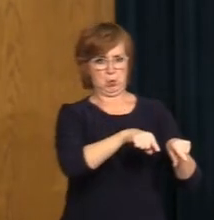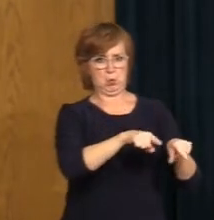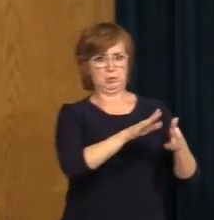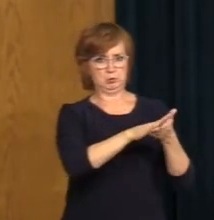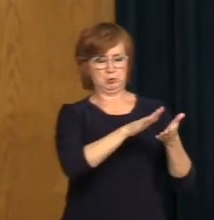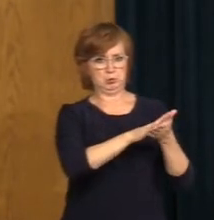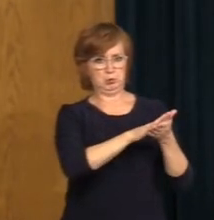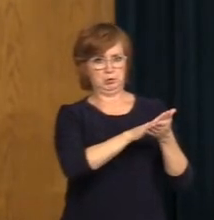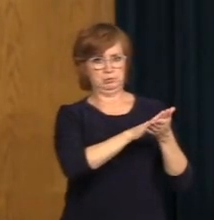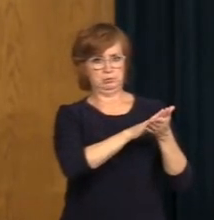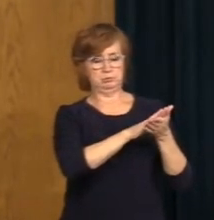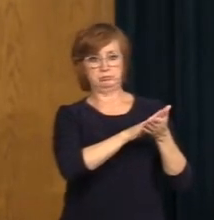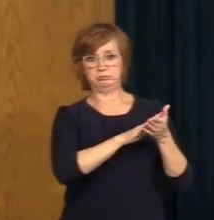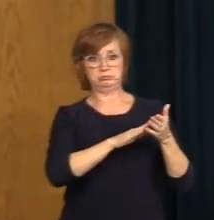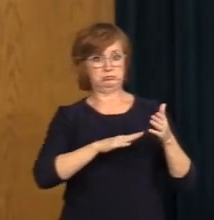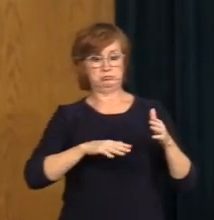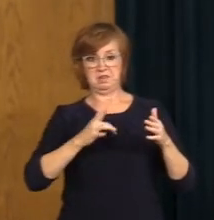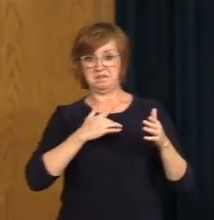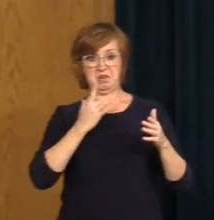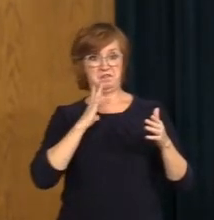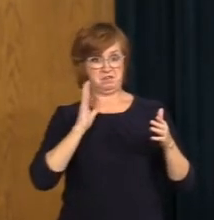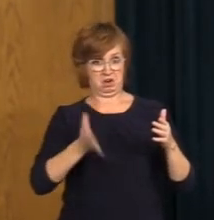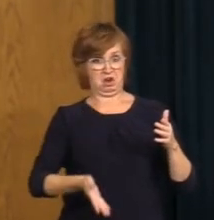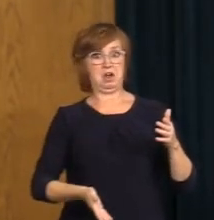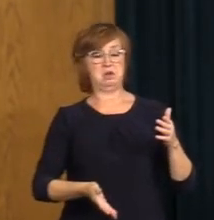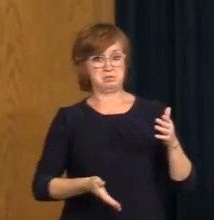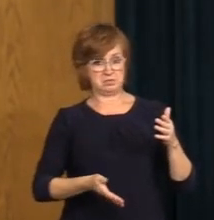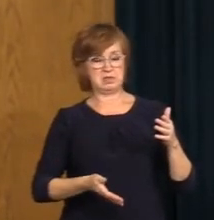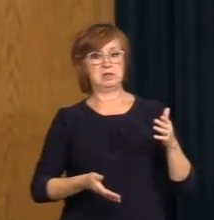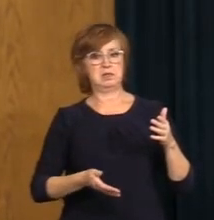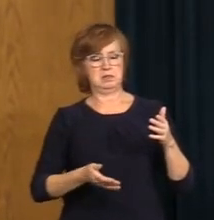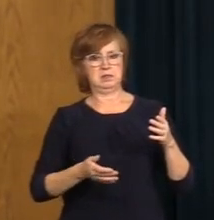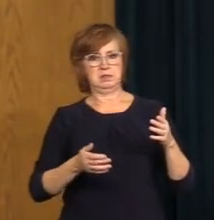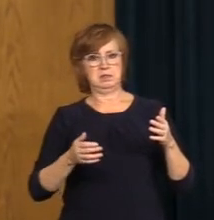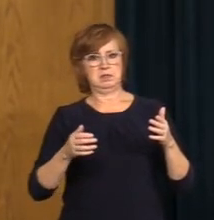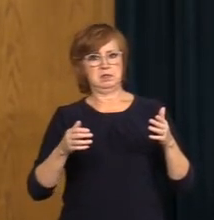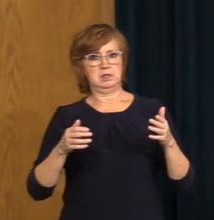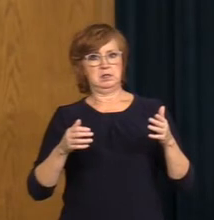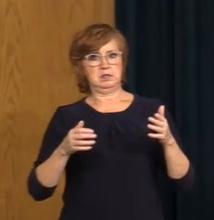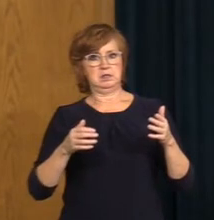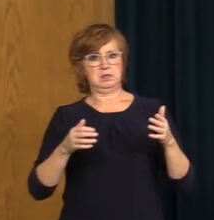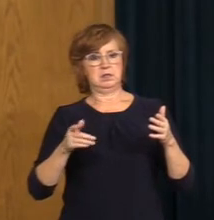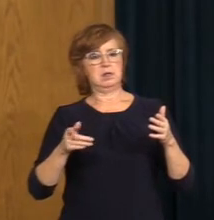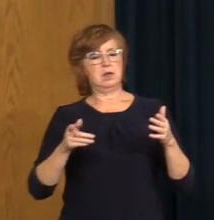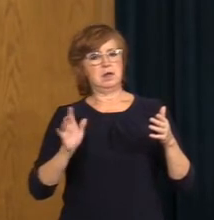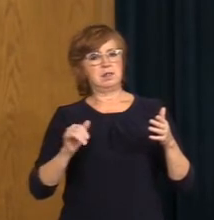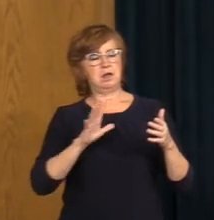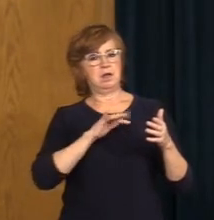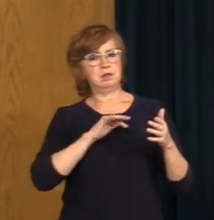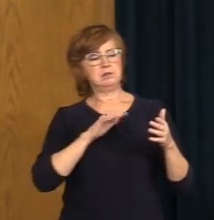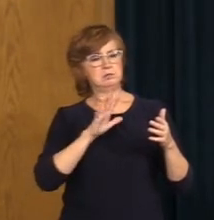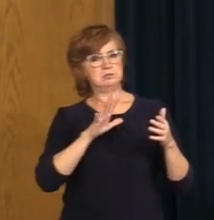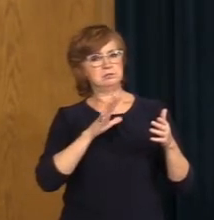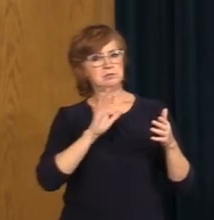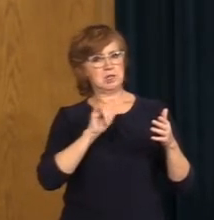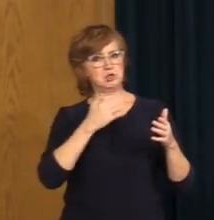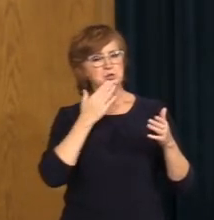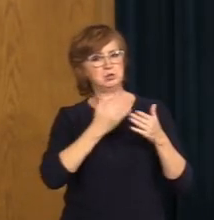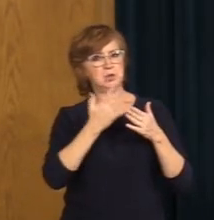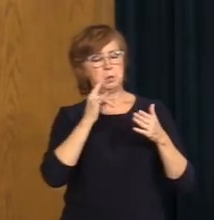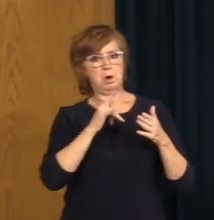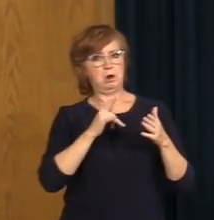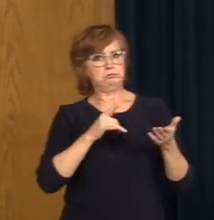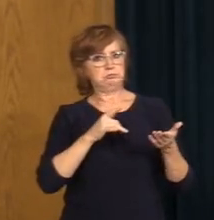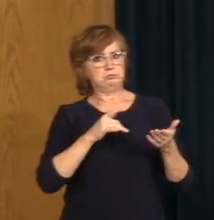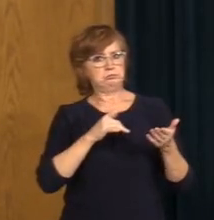and a public health investigation is done with the school, we have seen that for the most part we are not seeing outbreaks in schools, and that's really important as well.